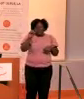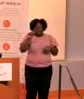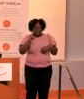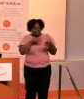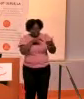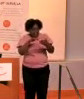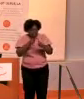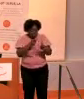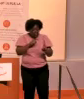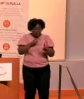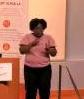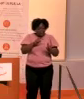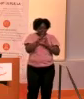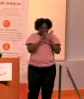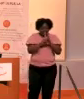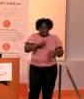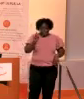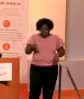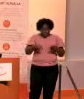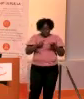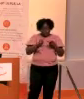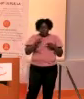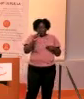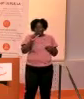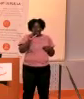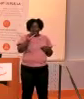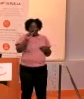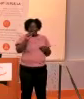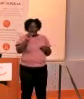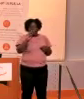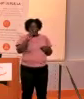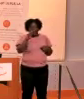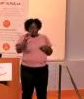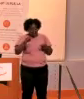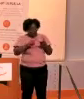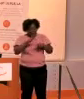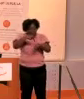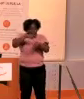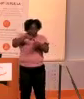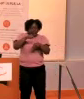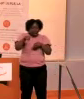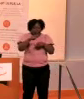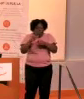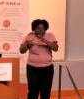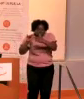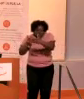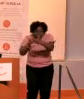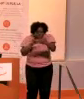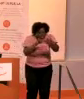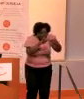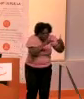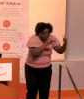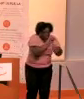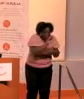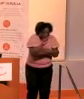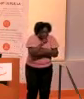out of Texas, Alabama, Puerto Rico. And in that group, 69% of African Americans